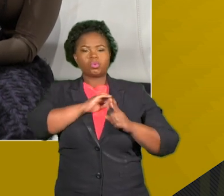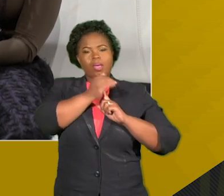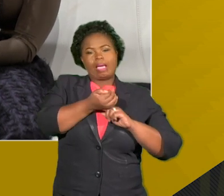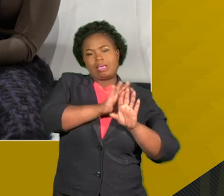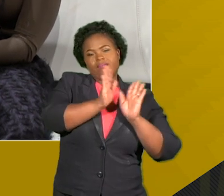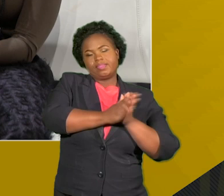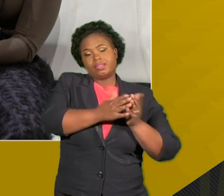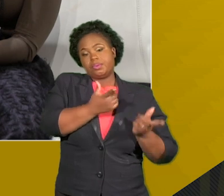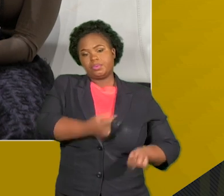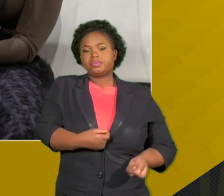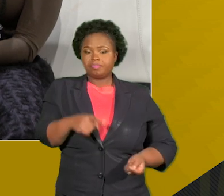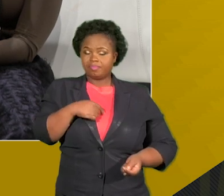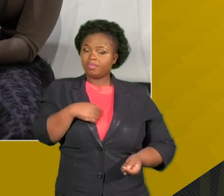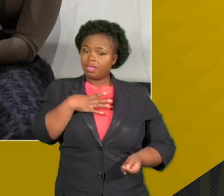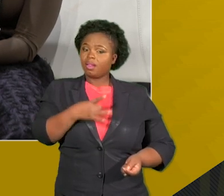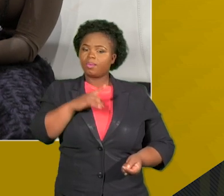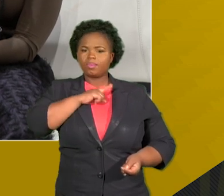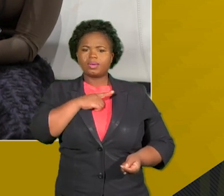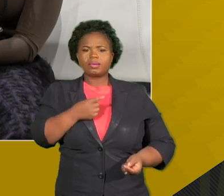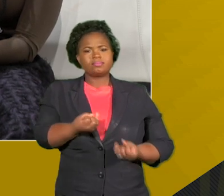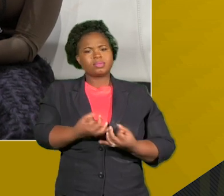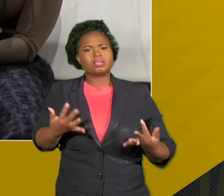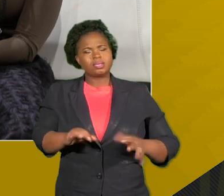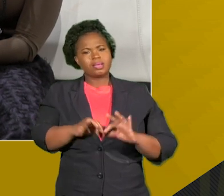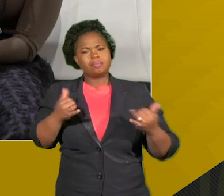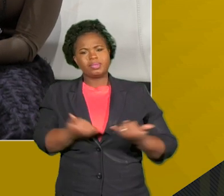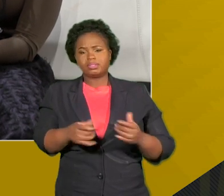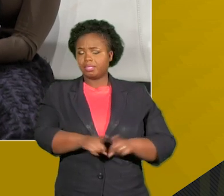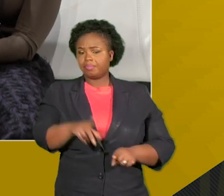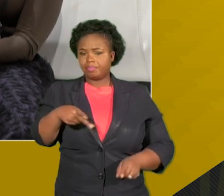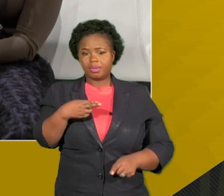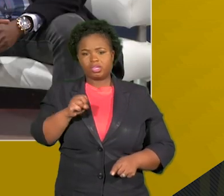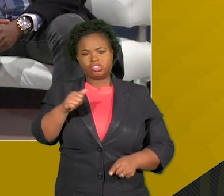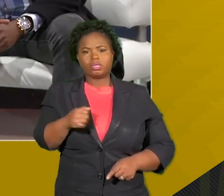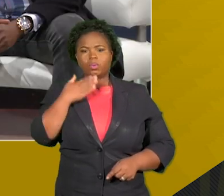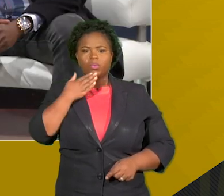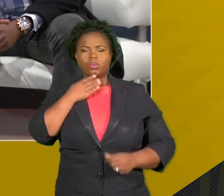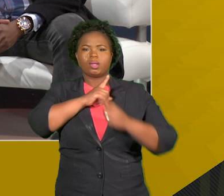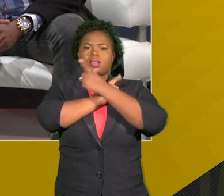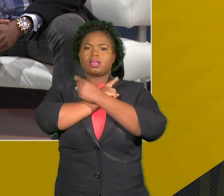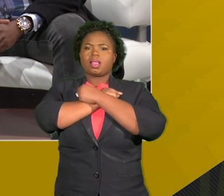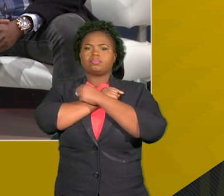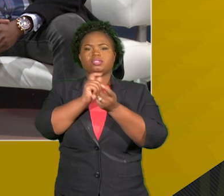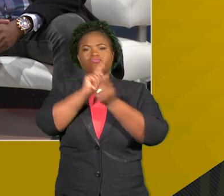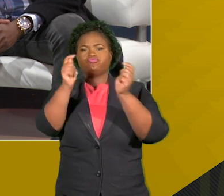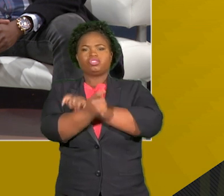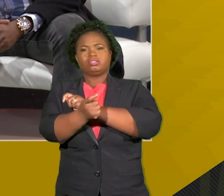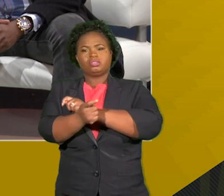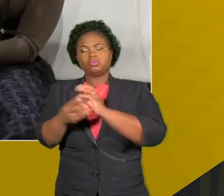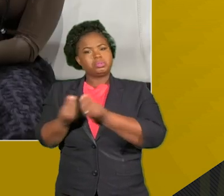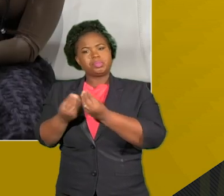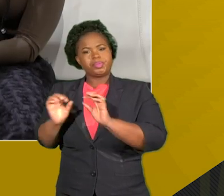things abazenzayo. Mm. I like the fact that you'd find companies actually Afanabo Pasha as well, mm. who are just a club and transforms the club into